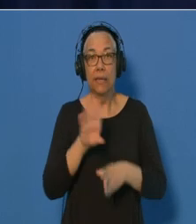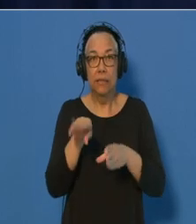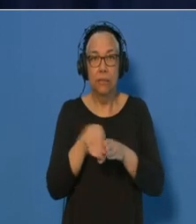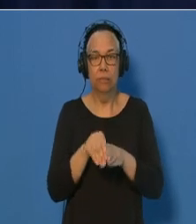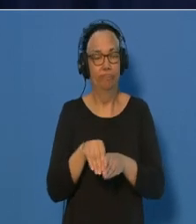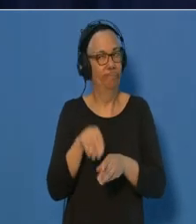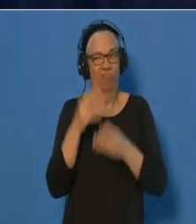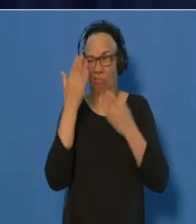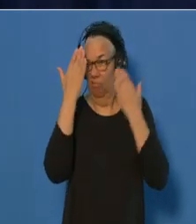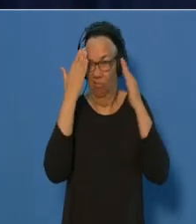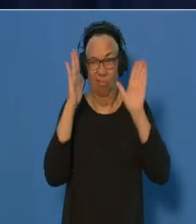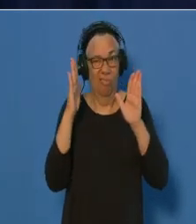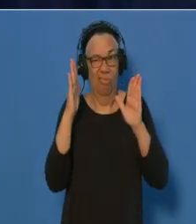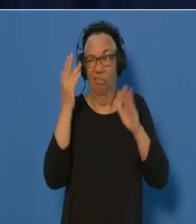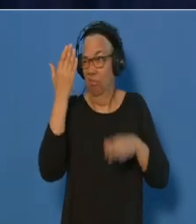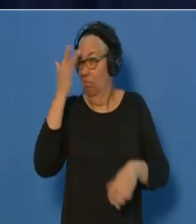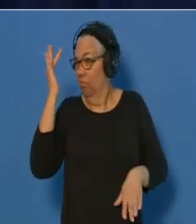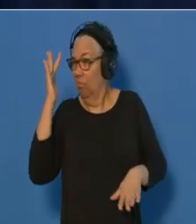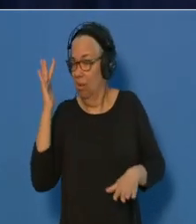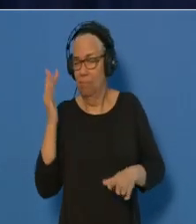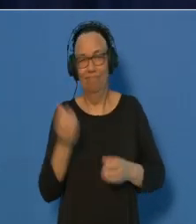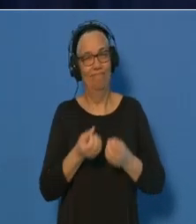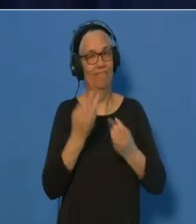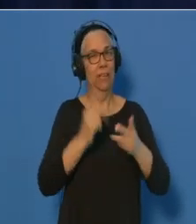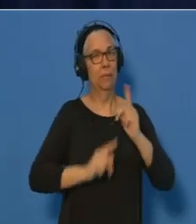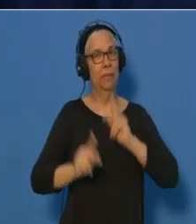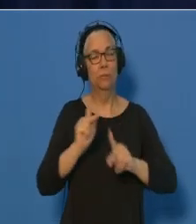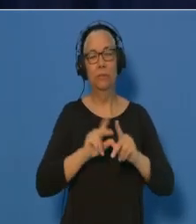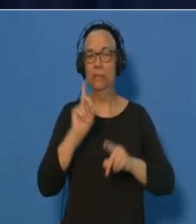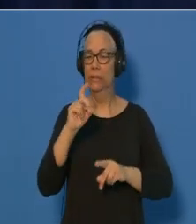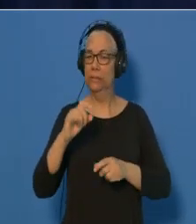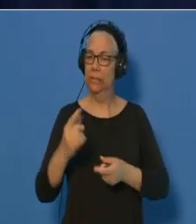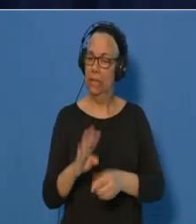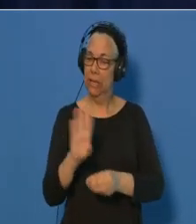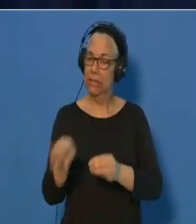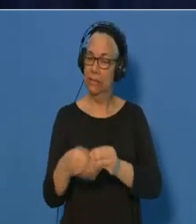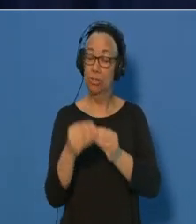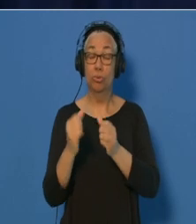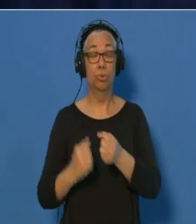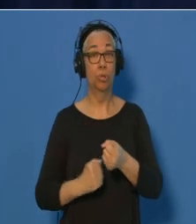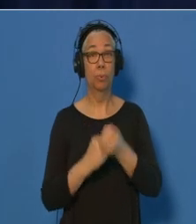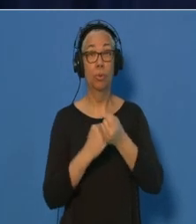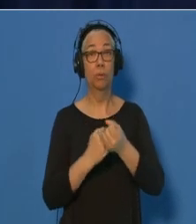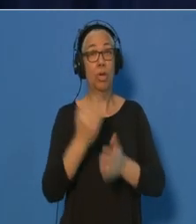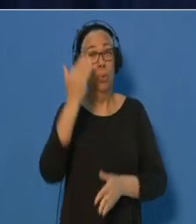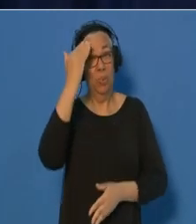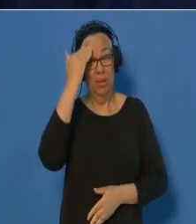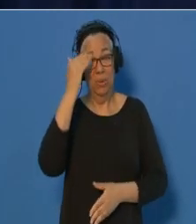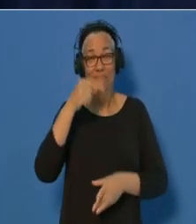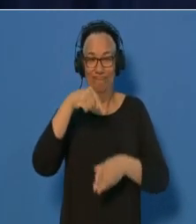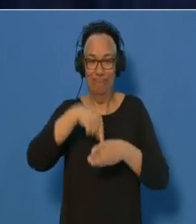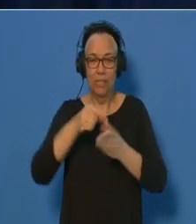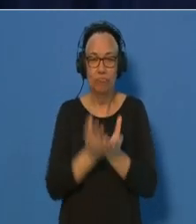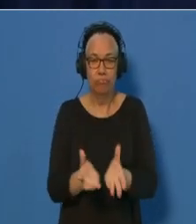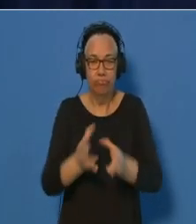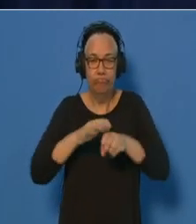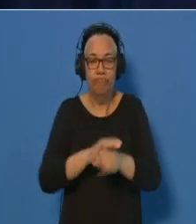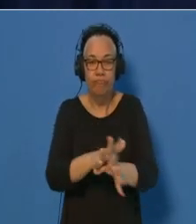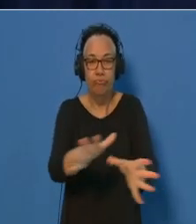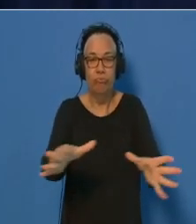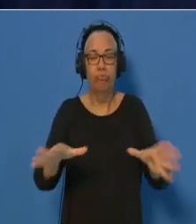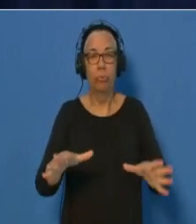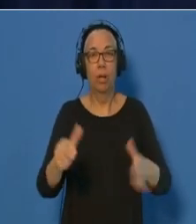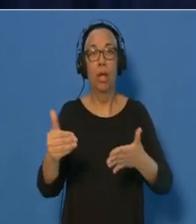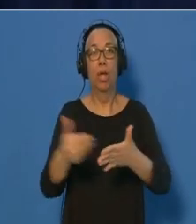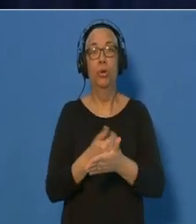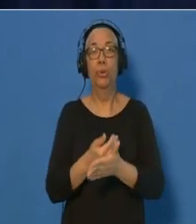has left many of us in need of additional support. We know that this pandemic has brought many new experiences